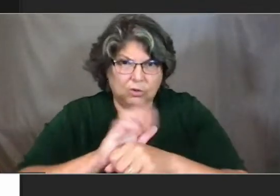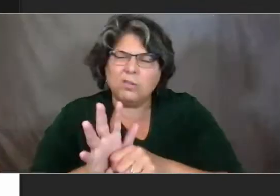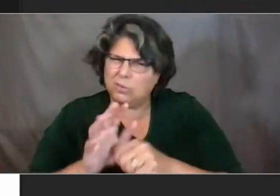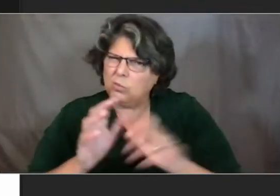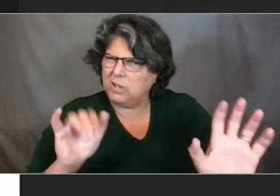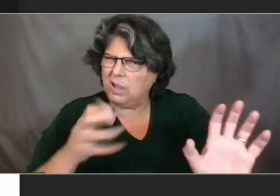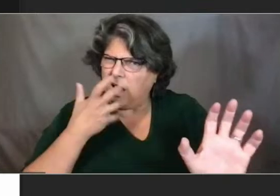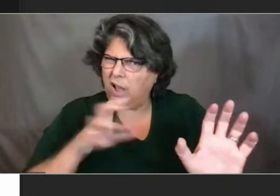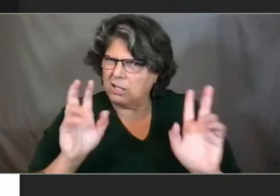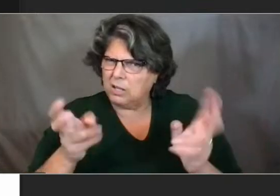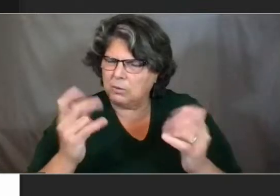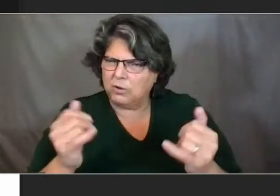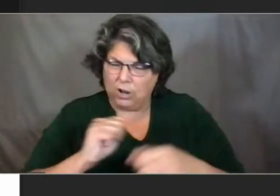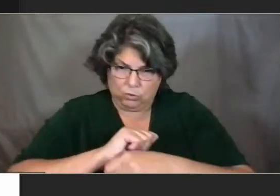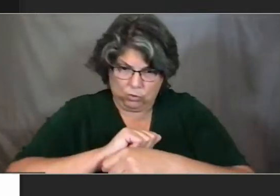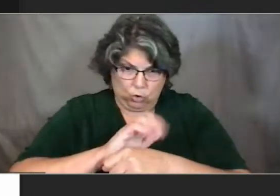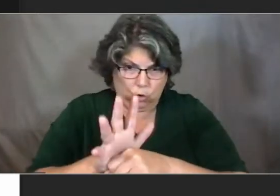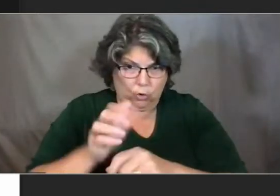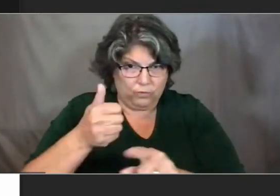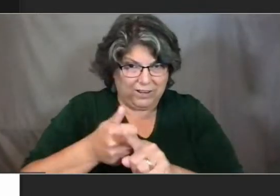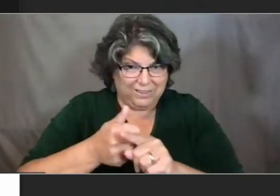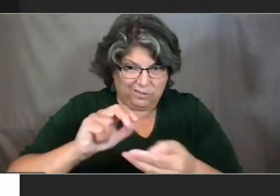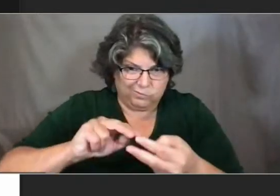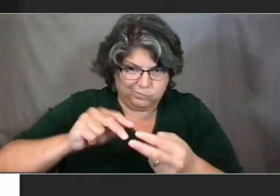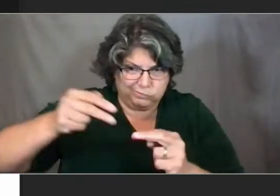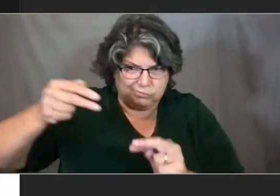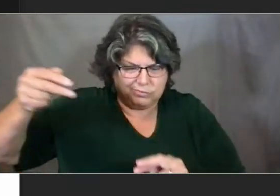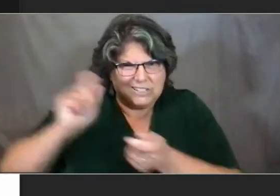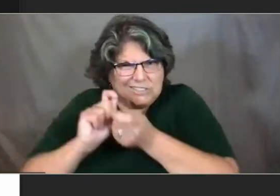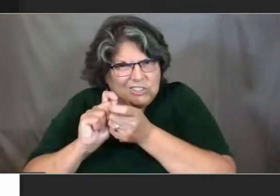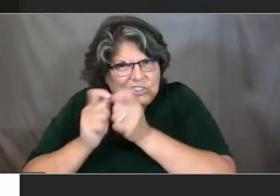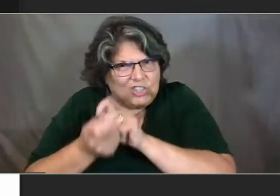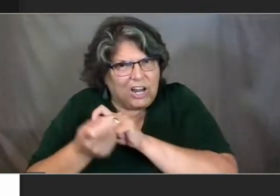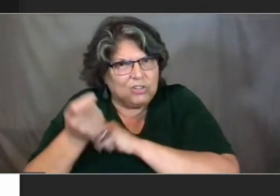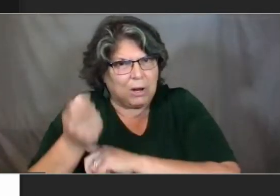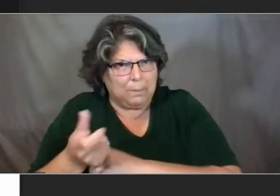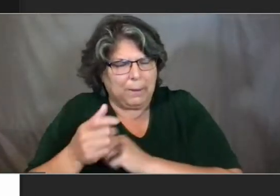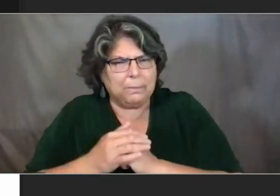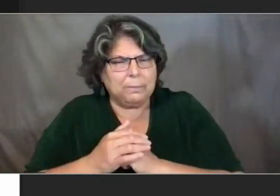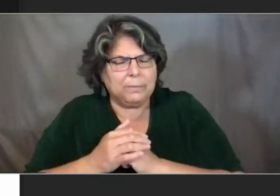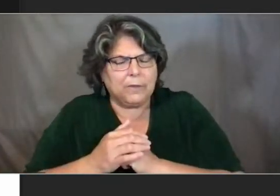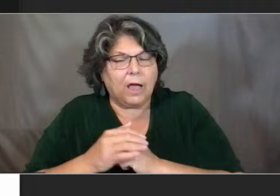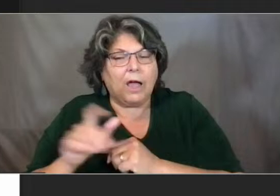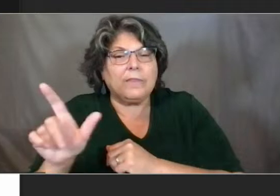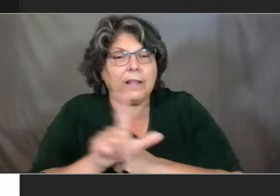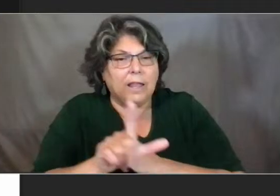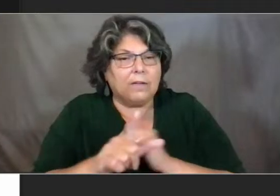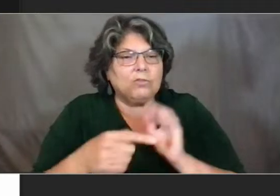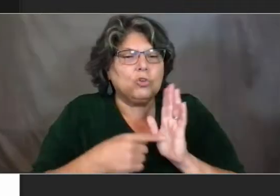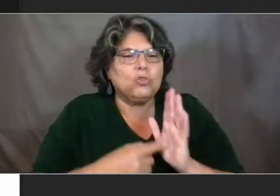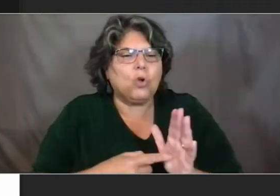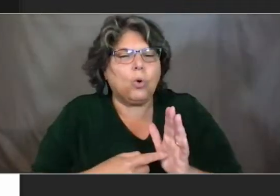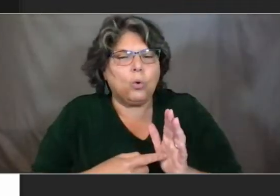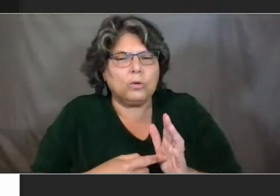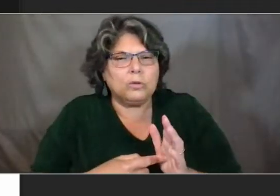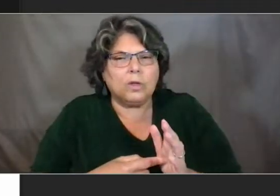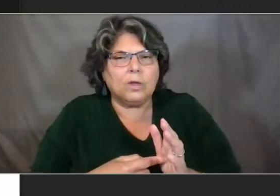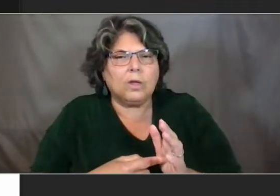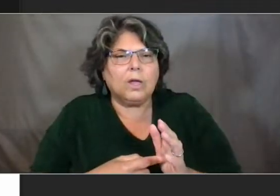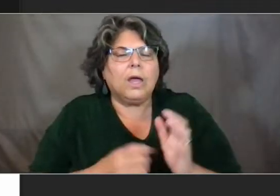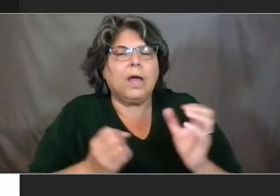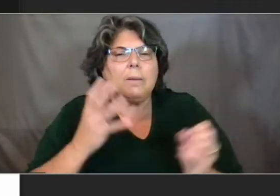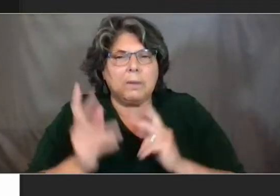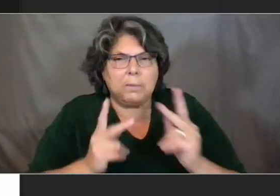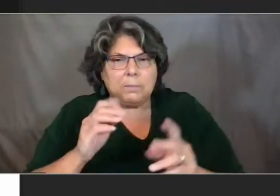topic. These are the current variants. On the graph on the left shows variants of concern that are in the state of